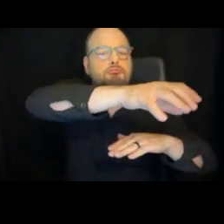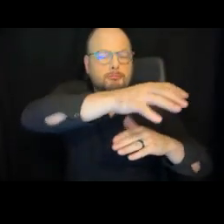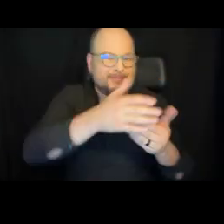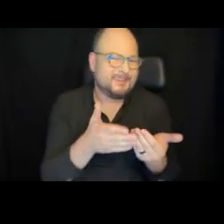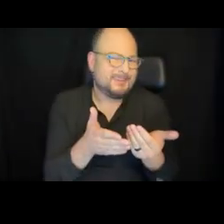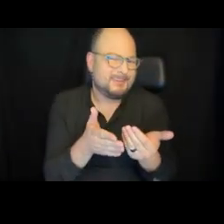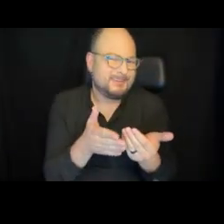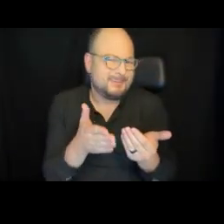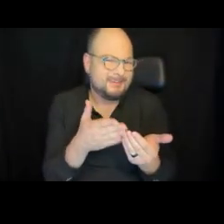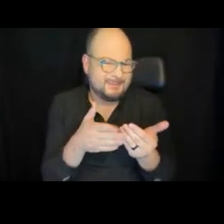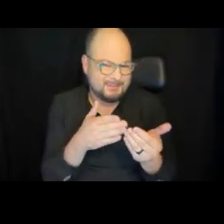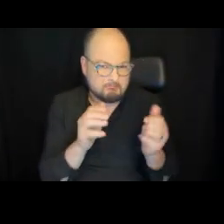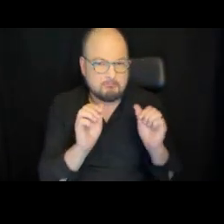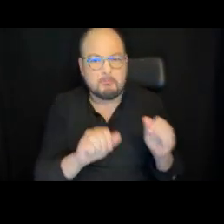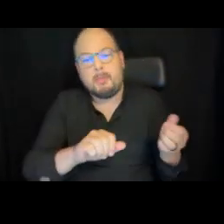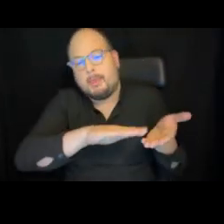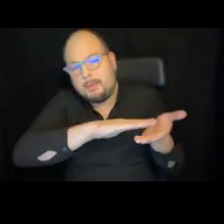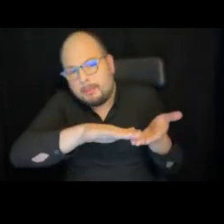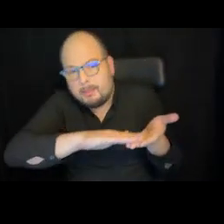cooking and cleaning functions.